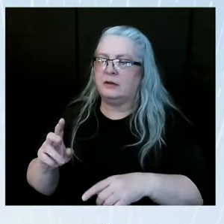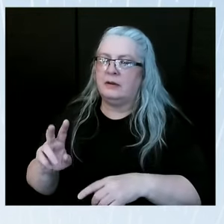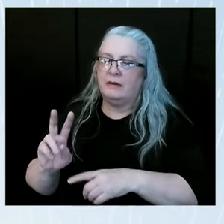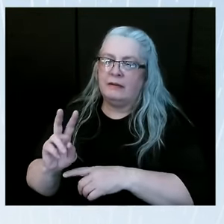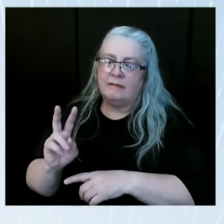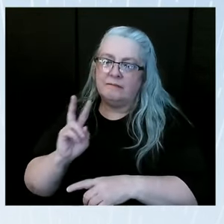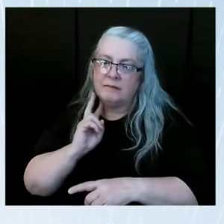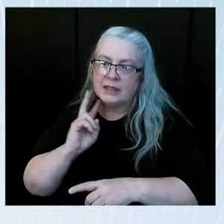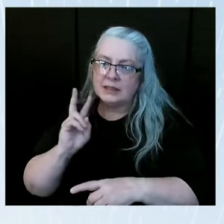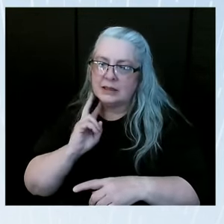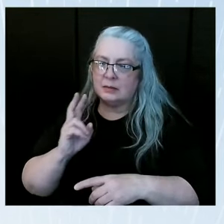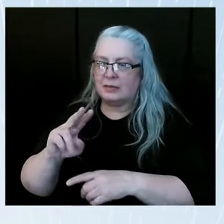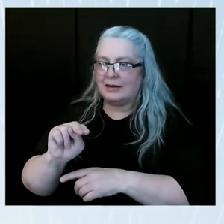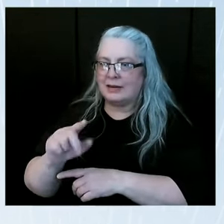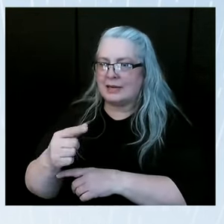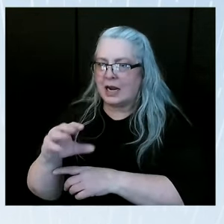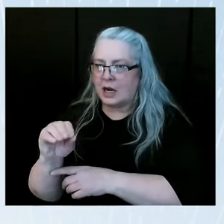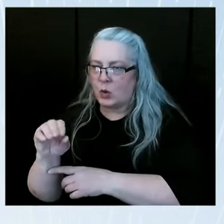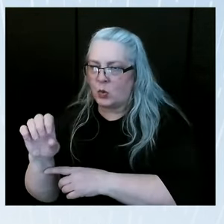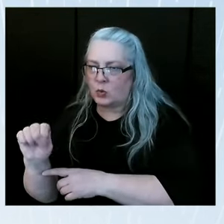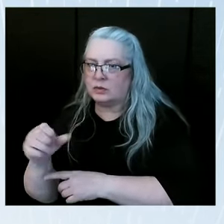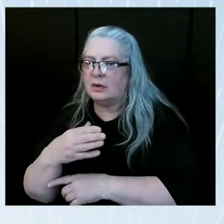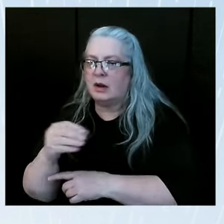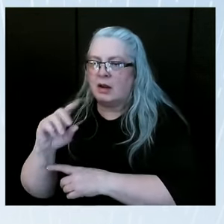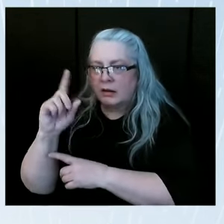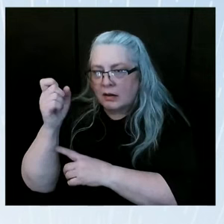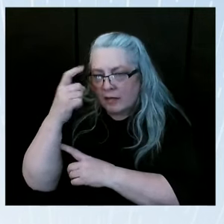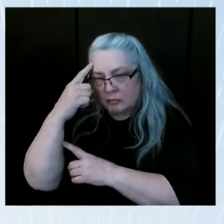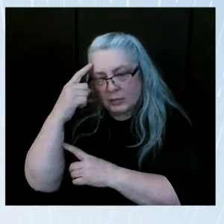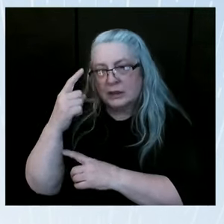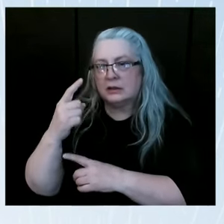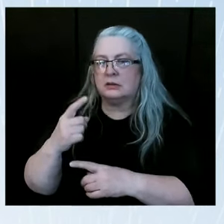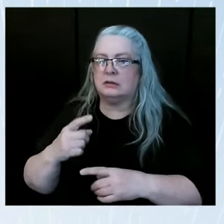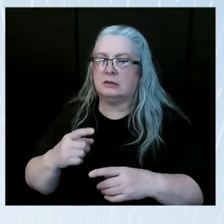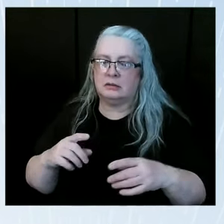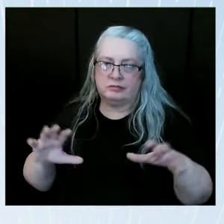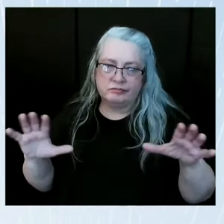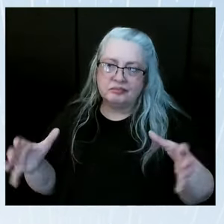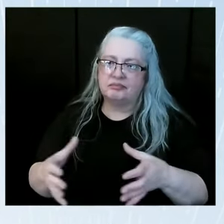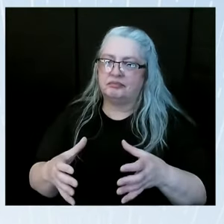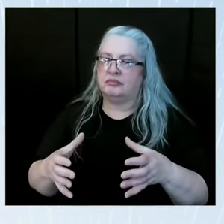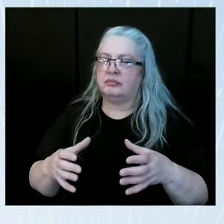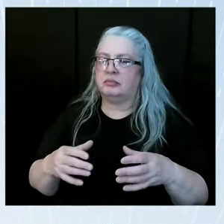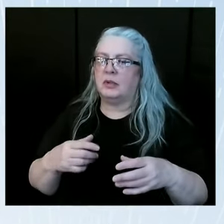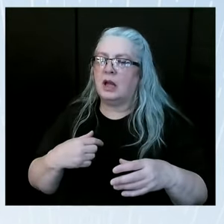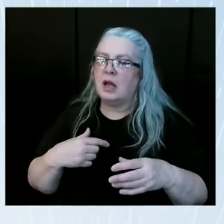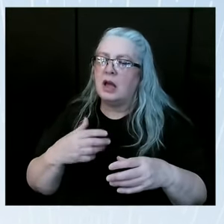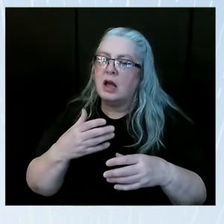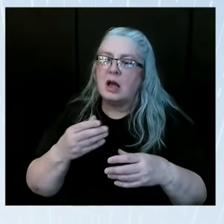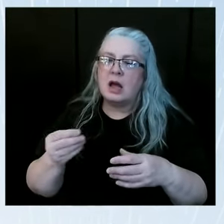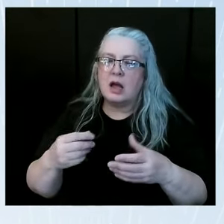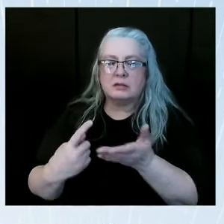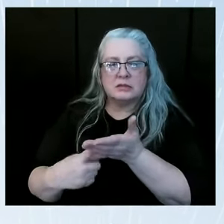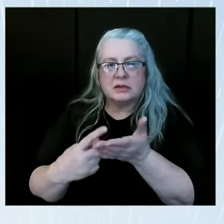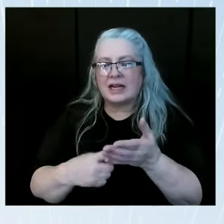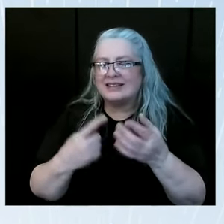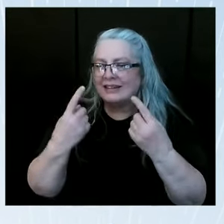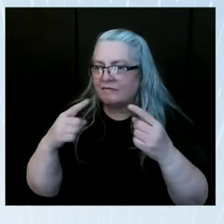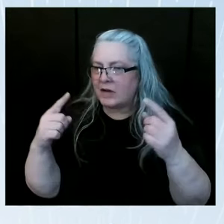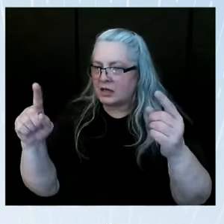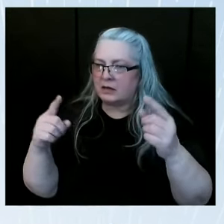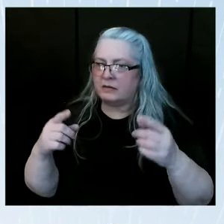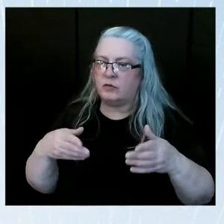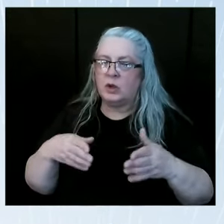more, to be more effective and more effectively implement our statutory and regulatory responsibilities. So we're continuing our efforts to